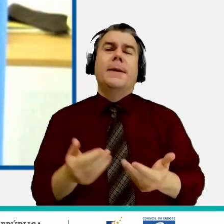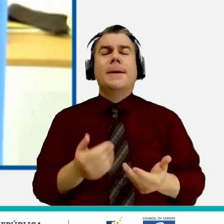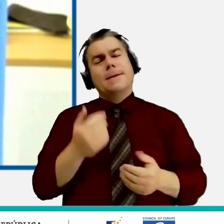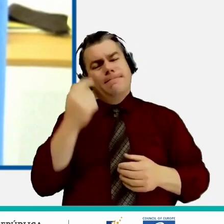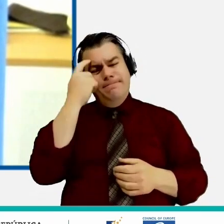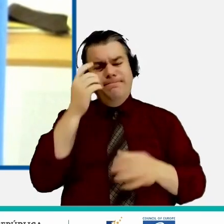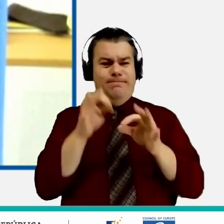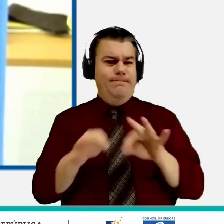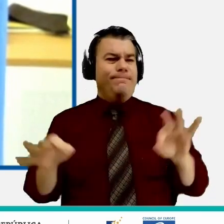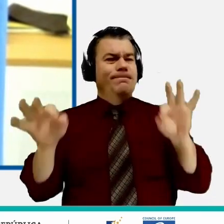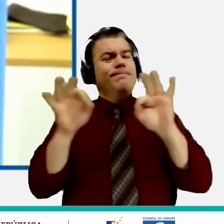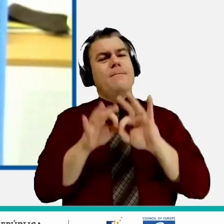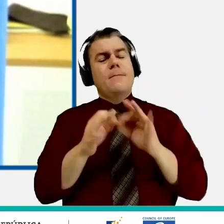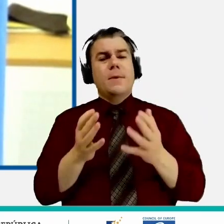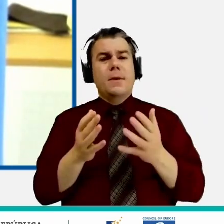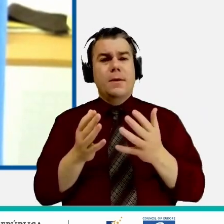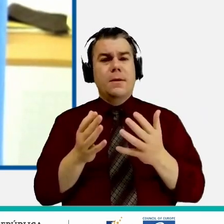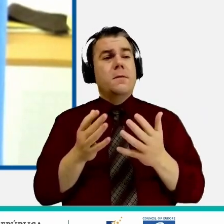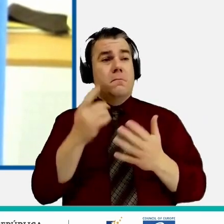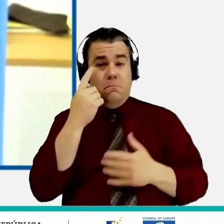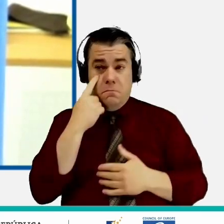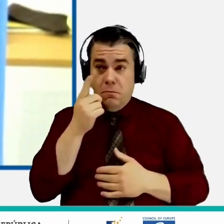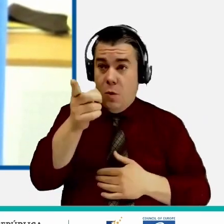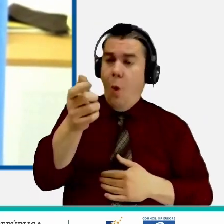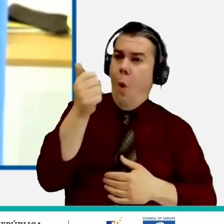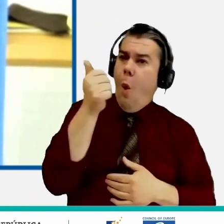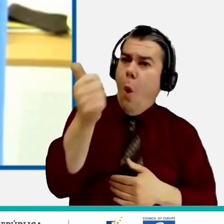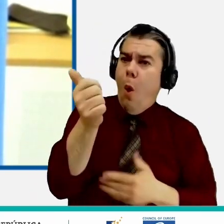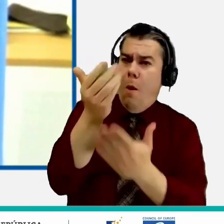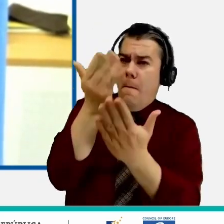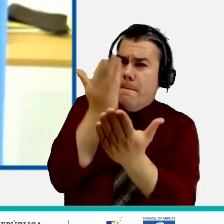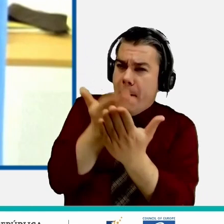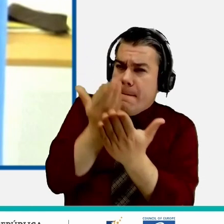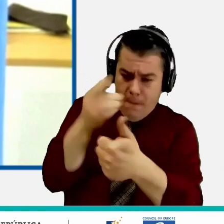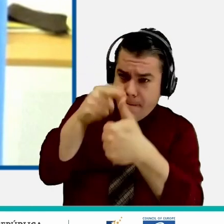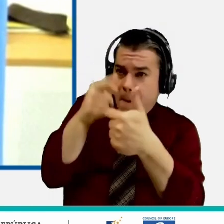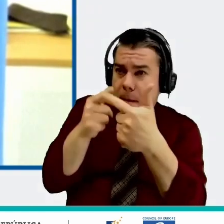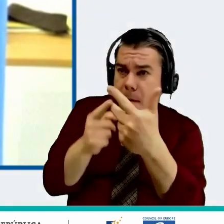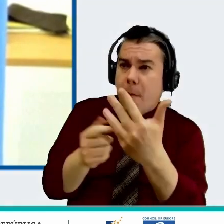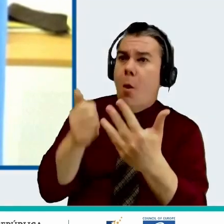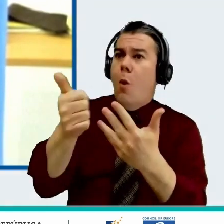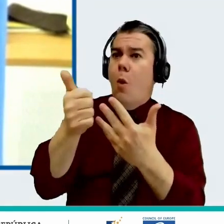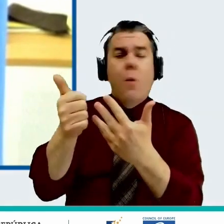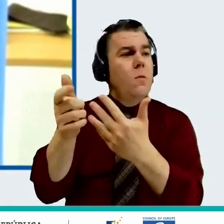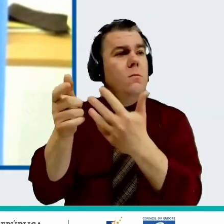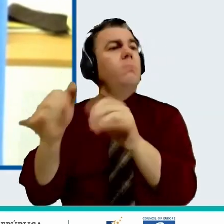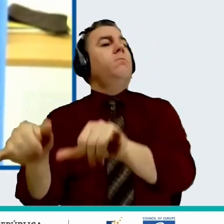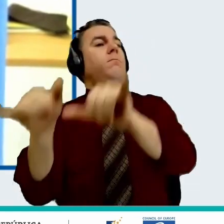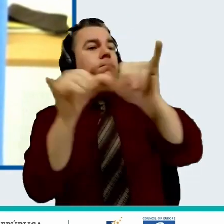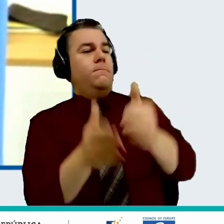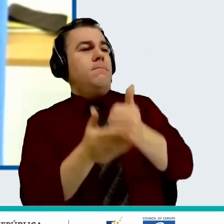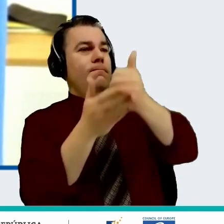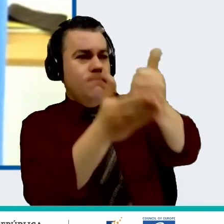then to take these proven experiences and replicate, adapt them to each country's context. So I